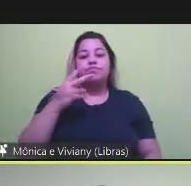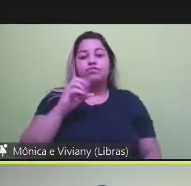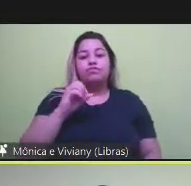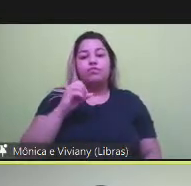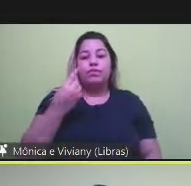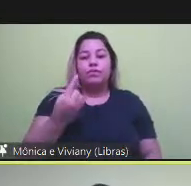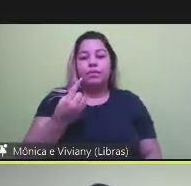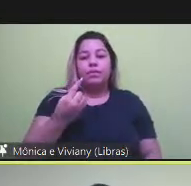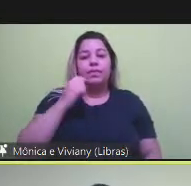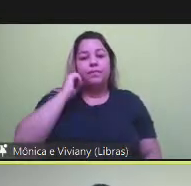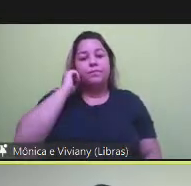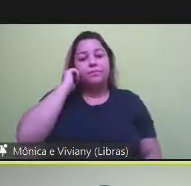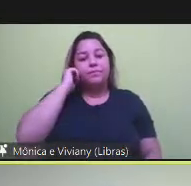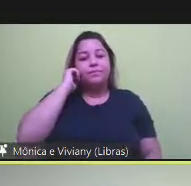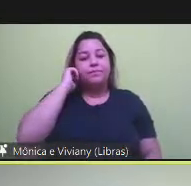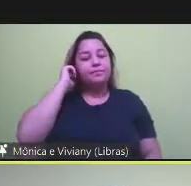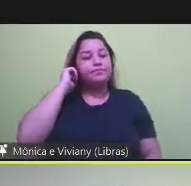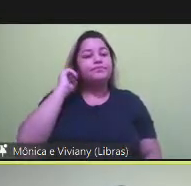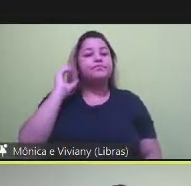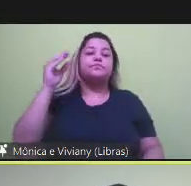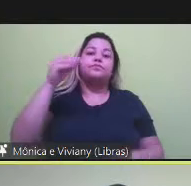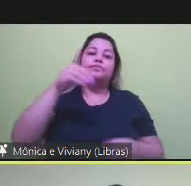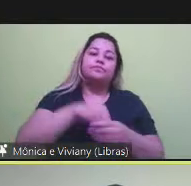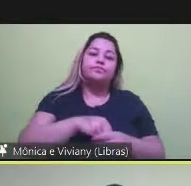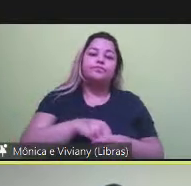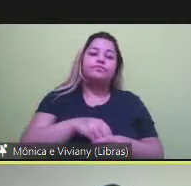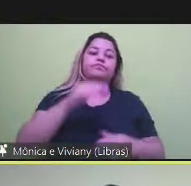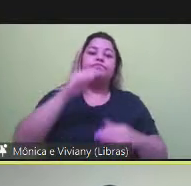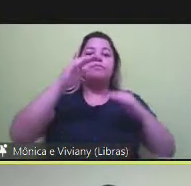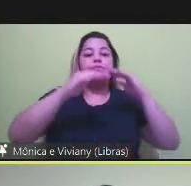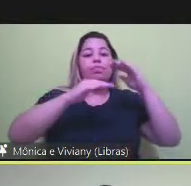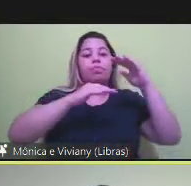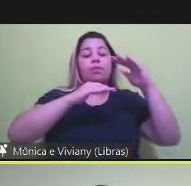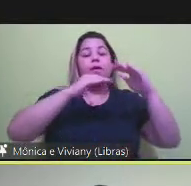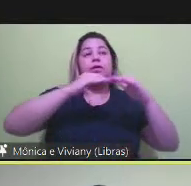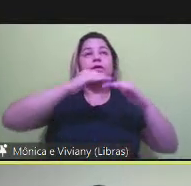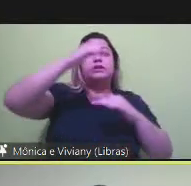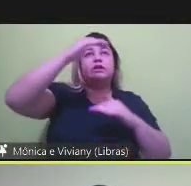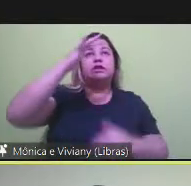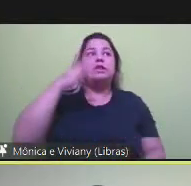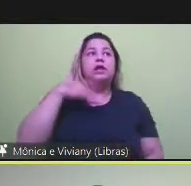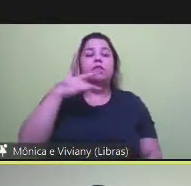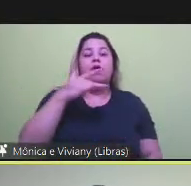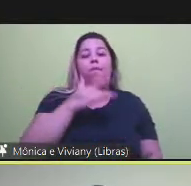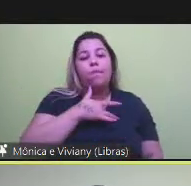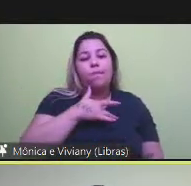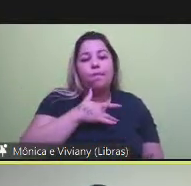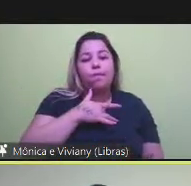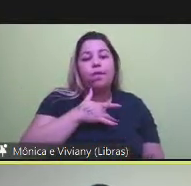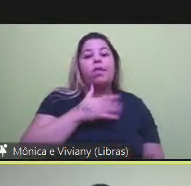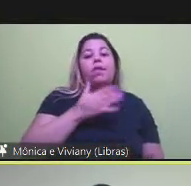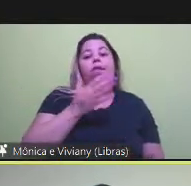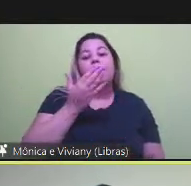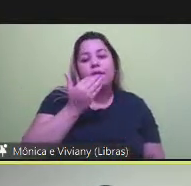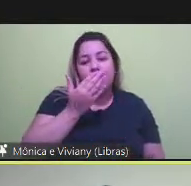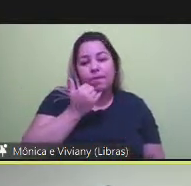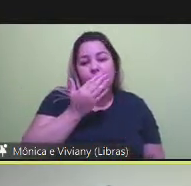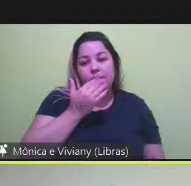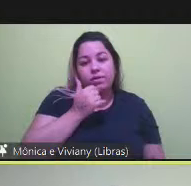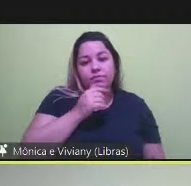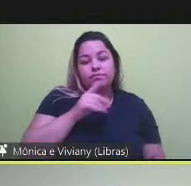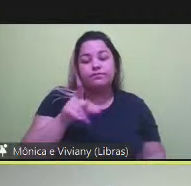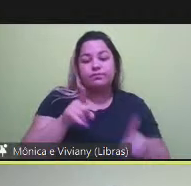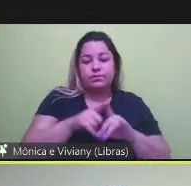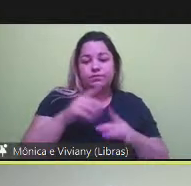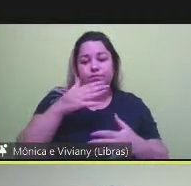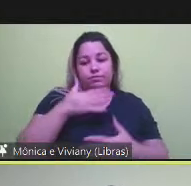educators who were evaluated. Students, actually, they were evaluated. Beyond Crescer Saudável, in the issue of food and